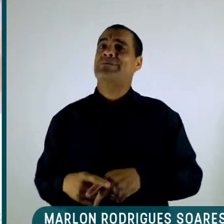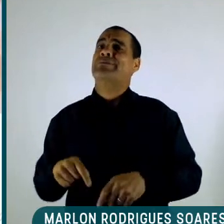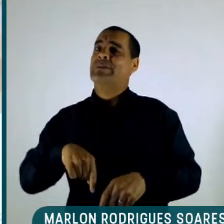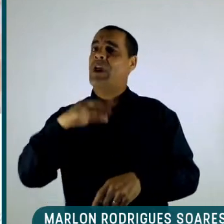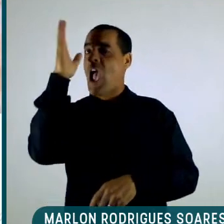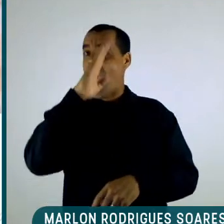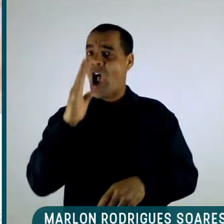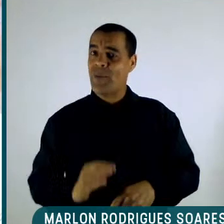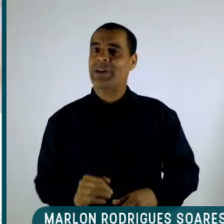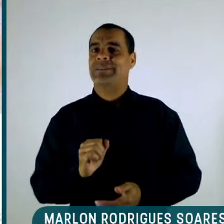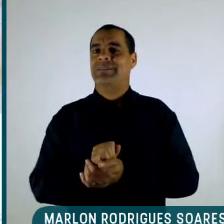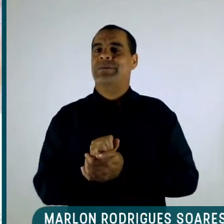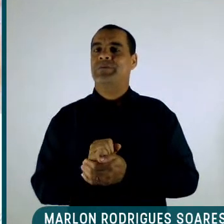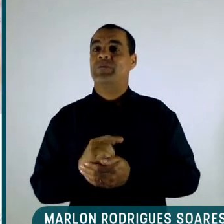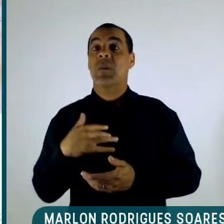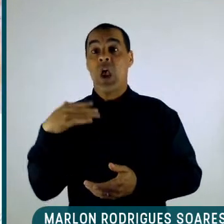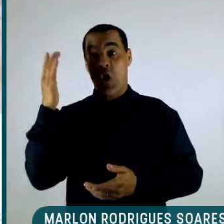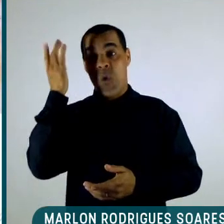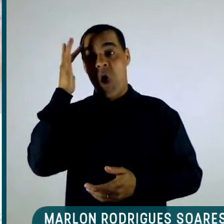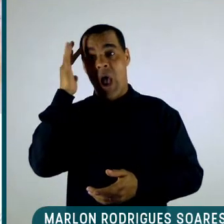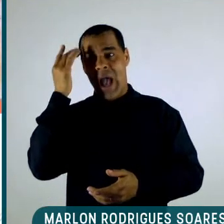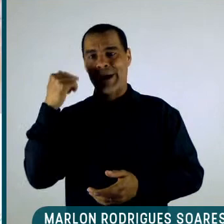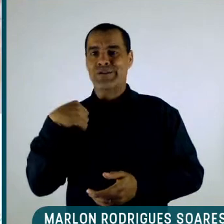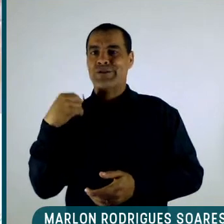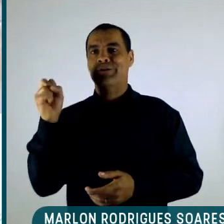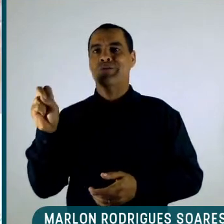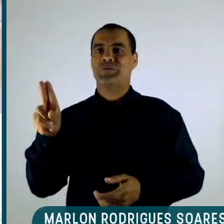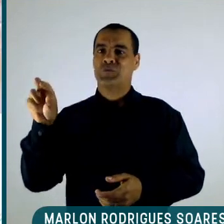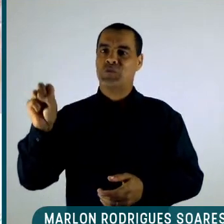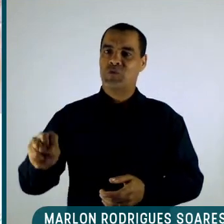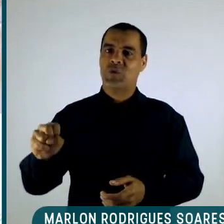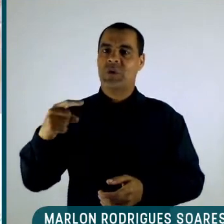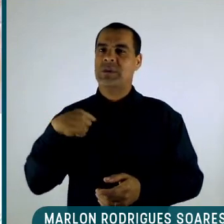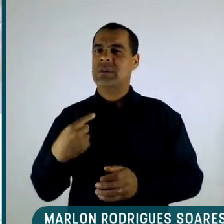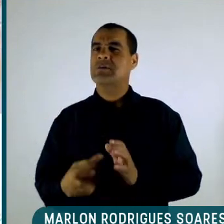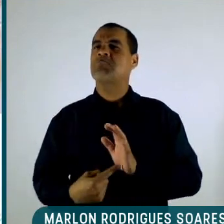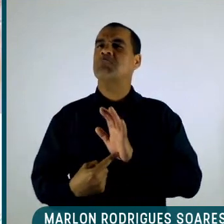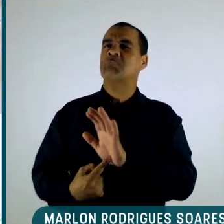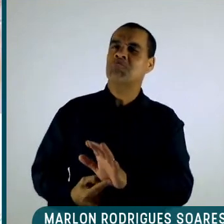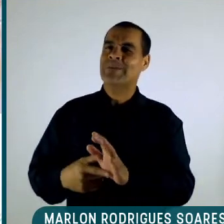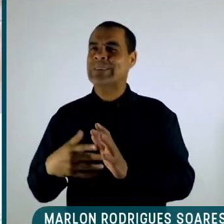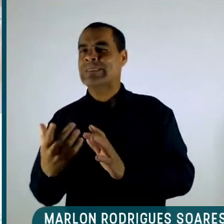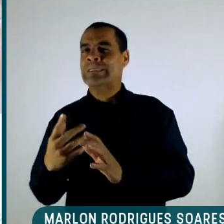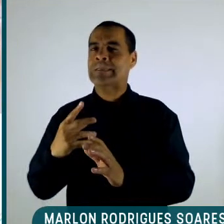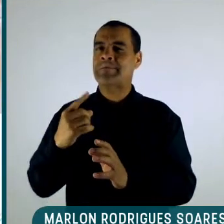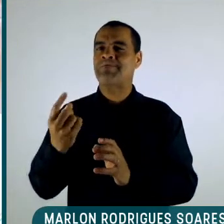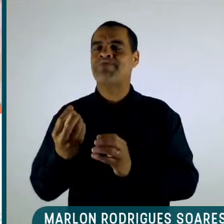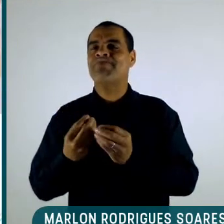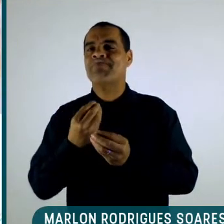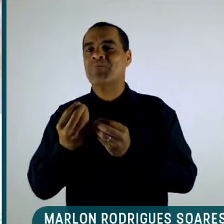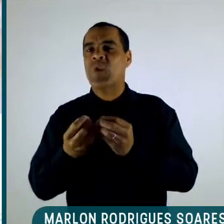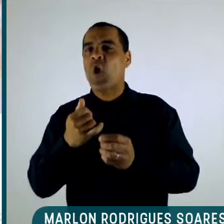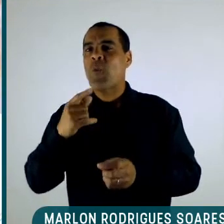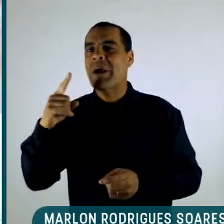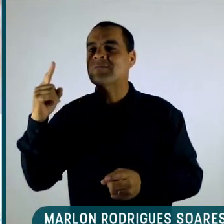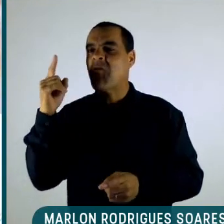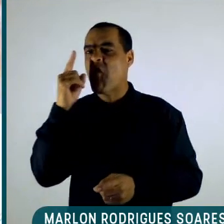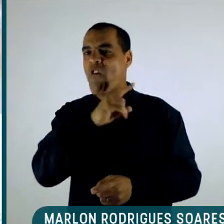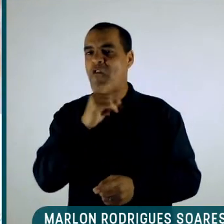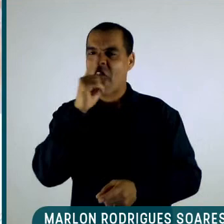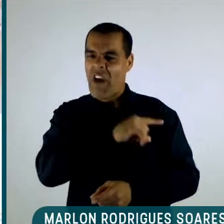Brazil, despite not being well educated, we also created the same health system very similar to that of the